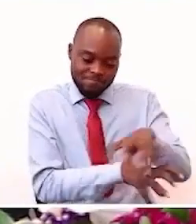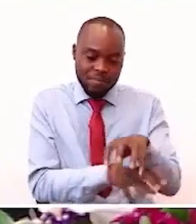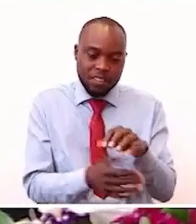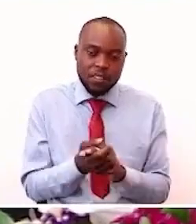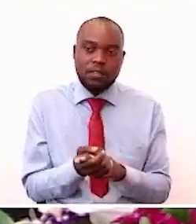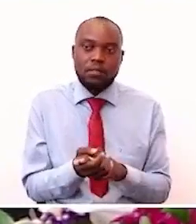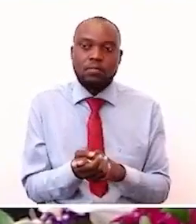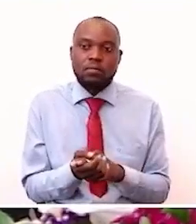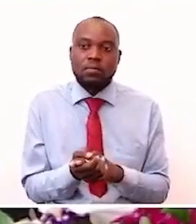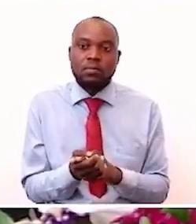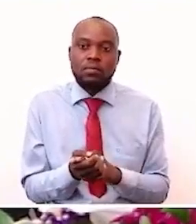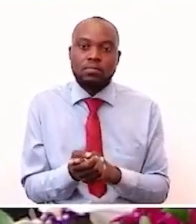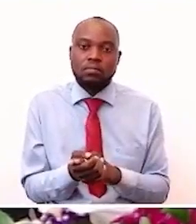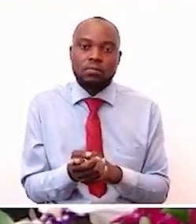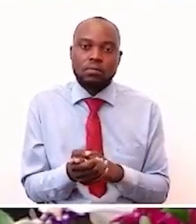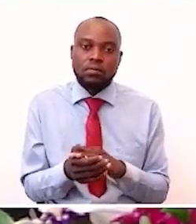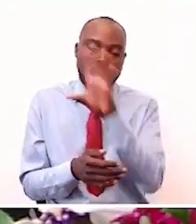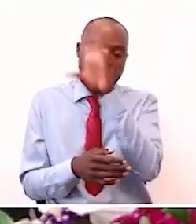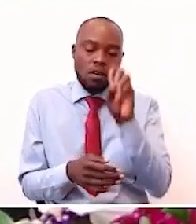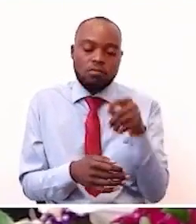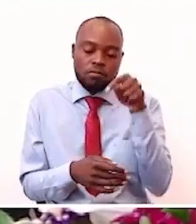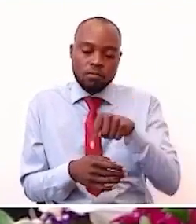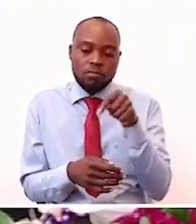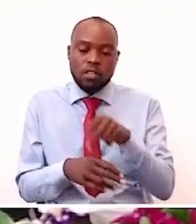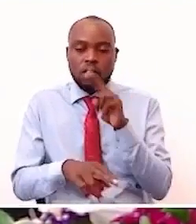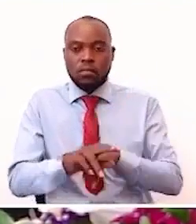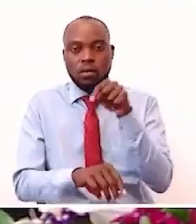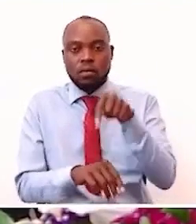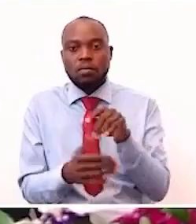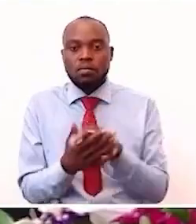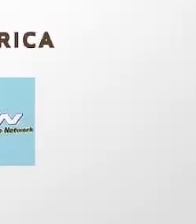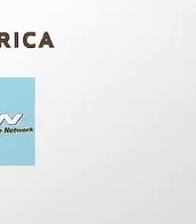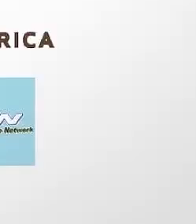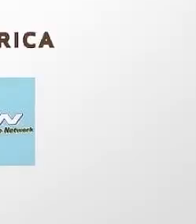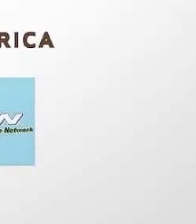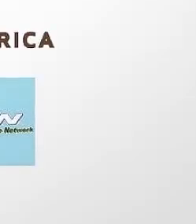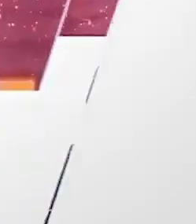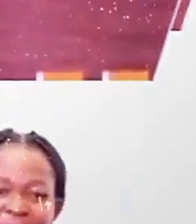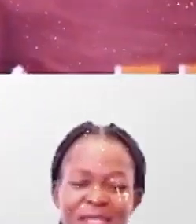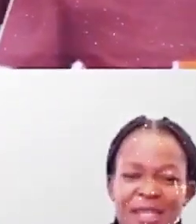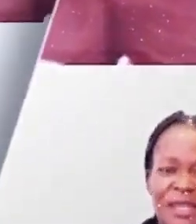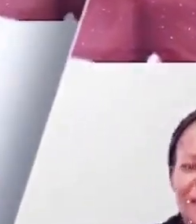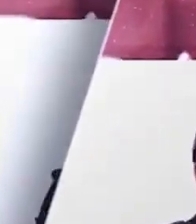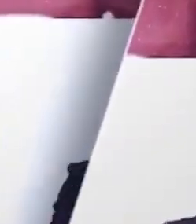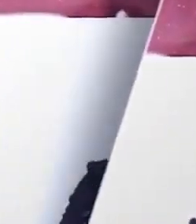and shift how the world engages with us in reasonable time. Sisi ndio tuko.